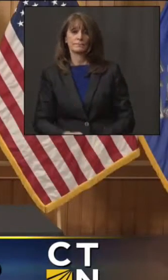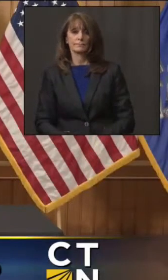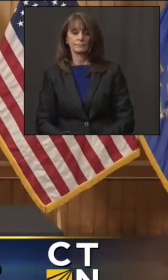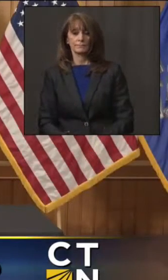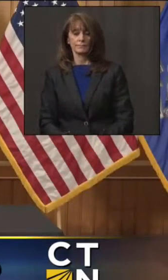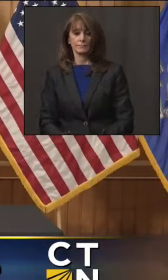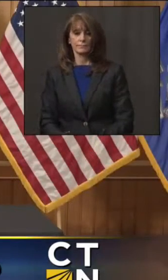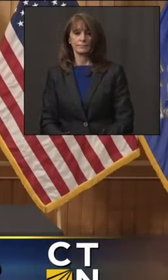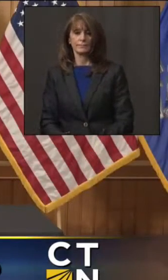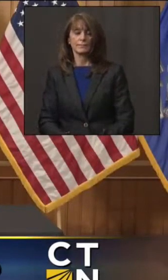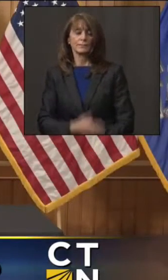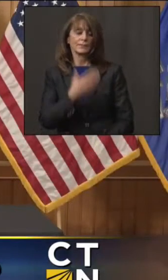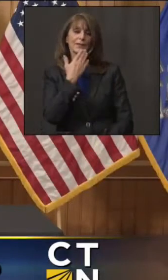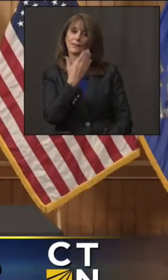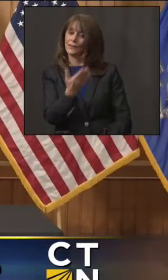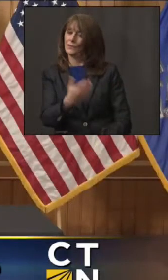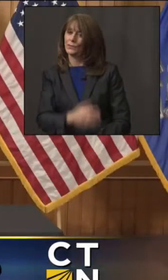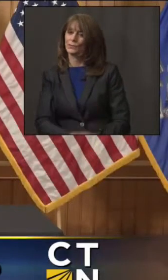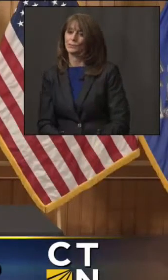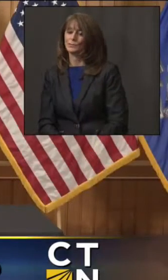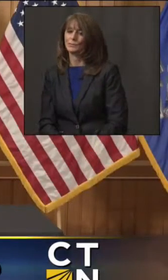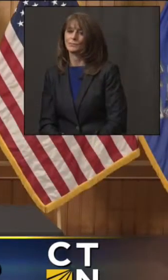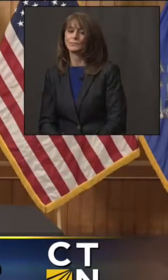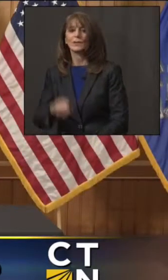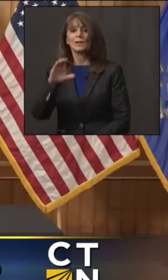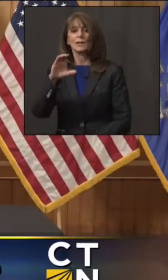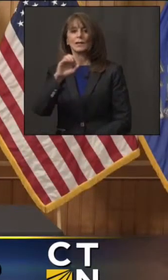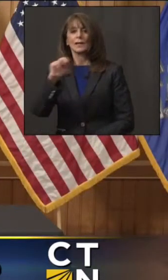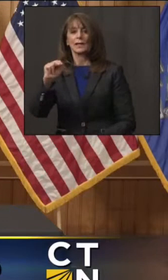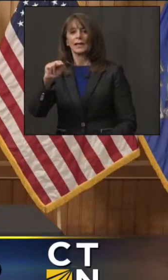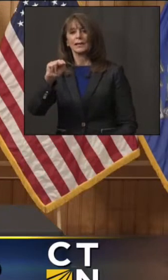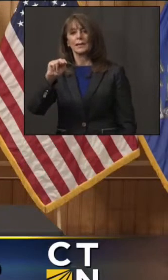Okay, thank you very much. The Connecticut Mirror.